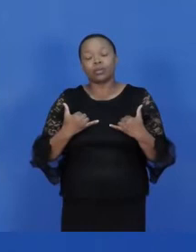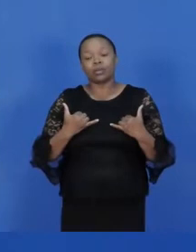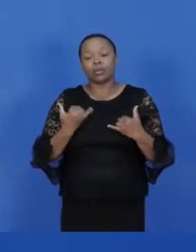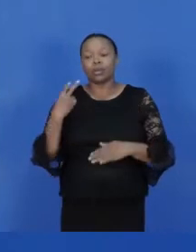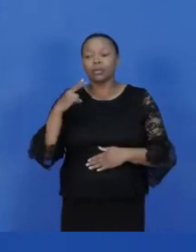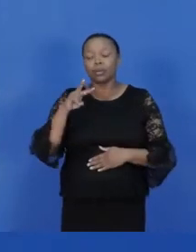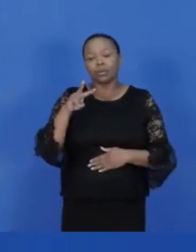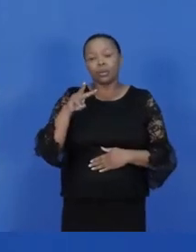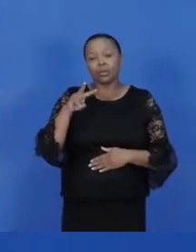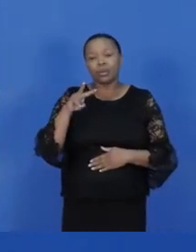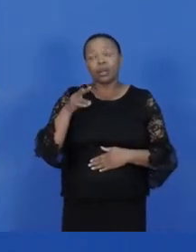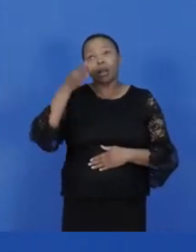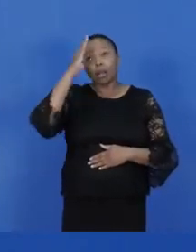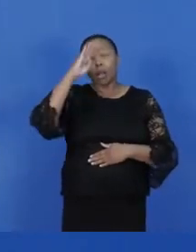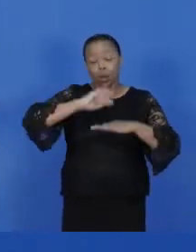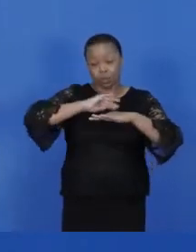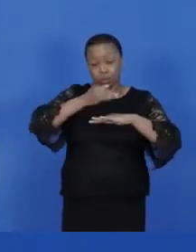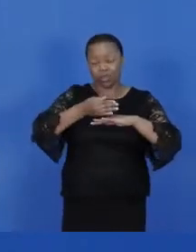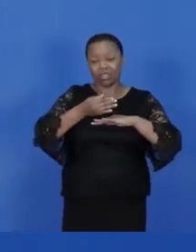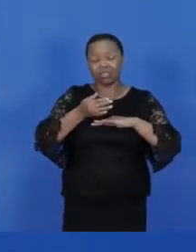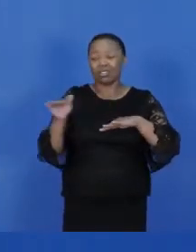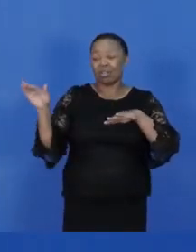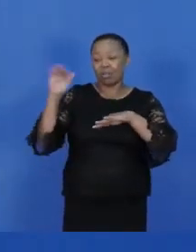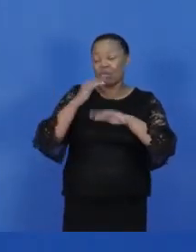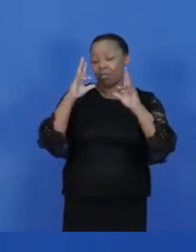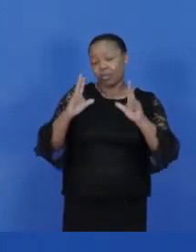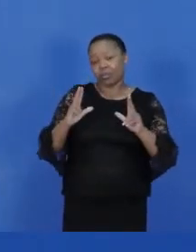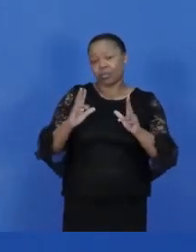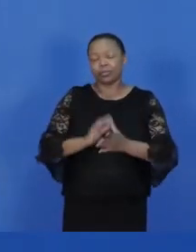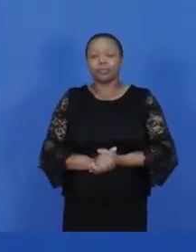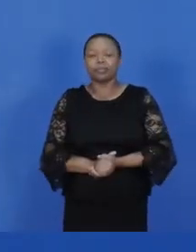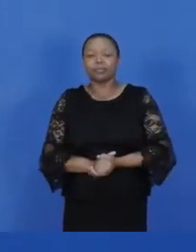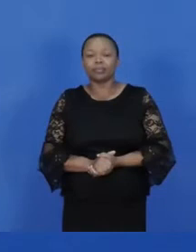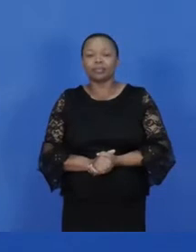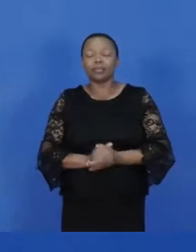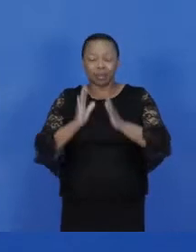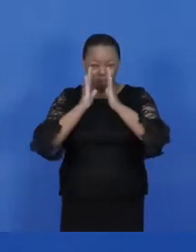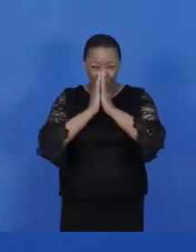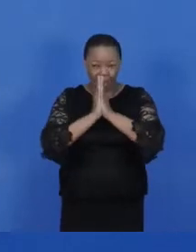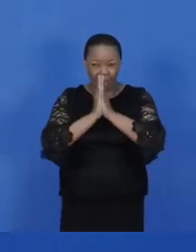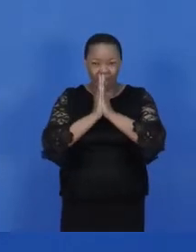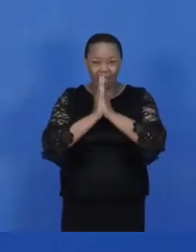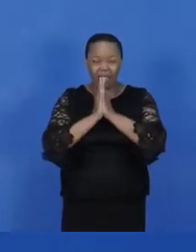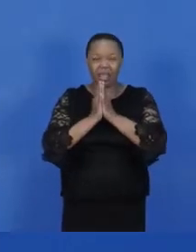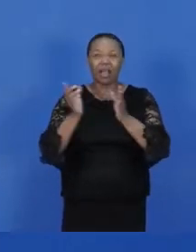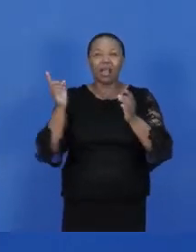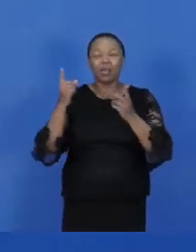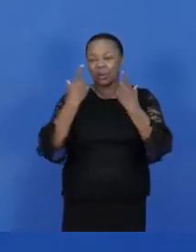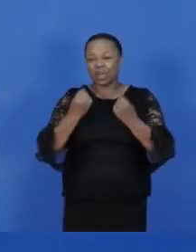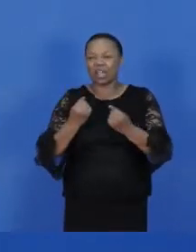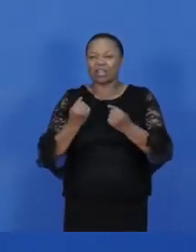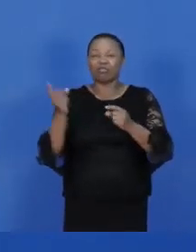at the subject of God's protection over his people. Once again, an item of prayer that we prayed on the day